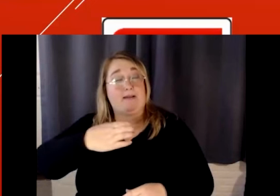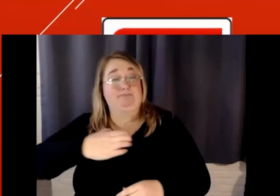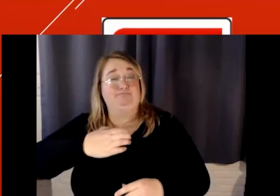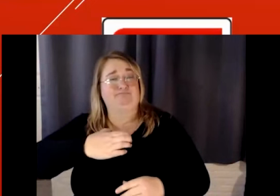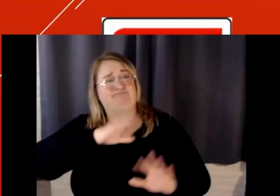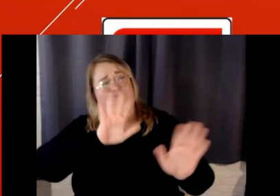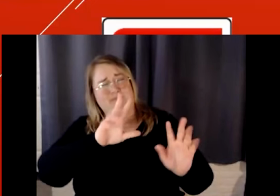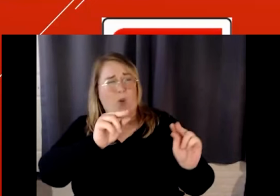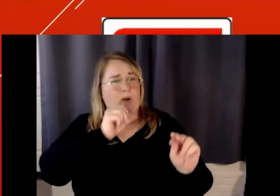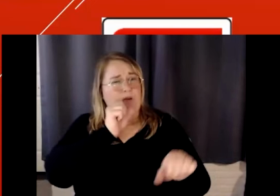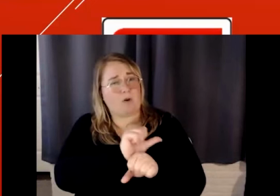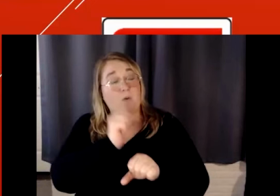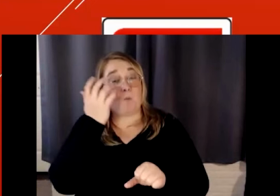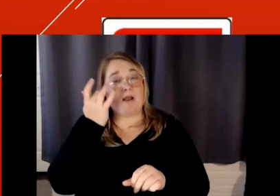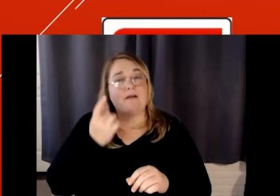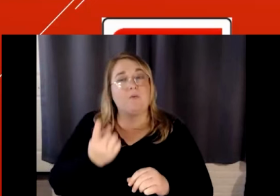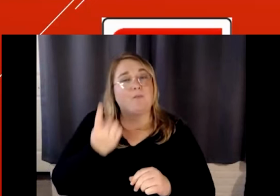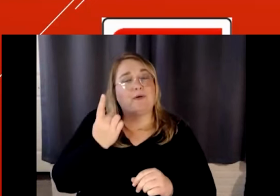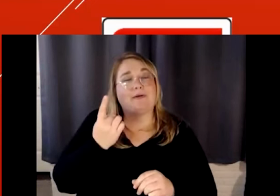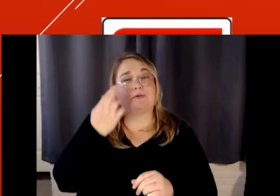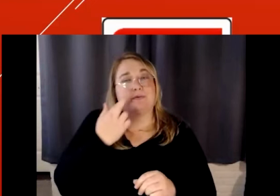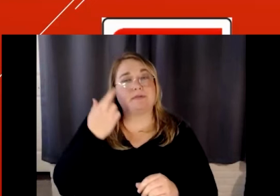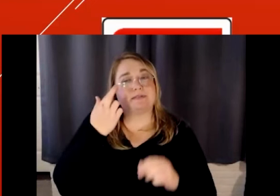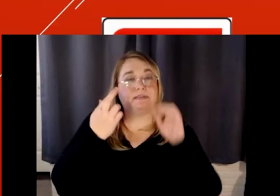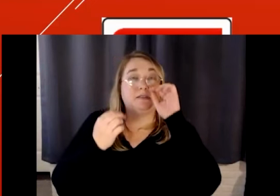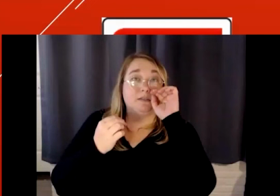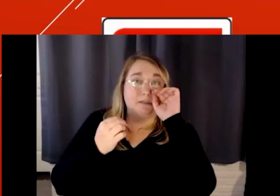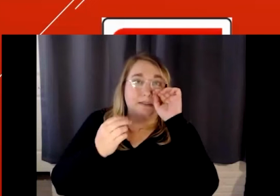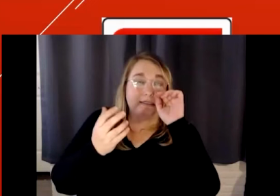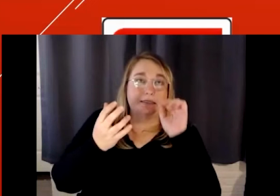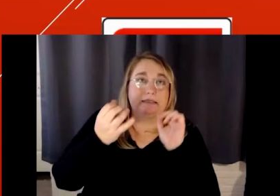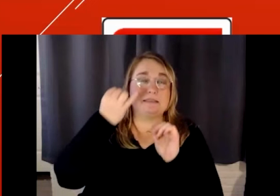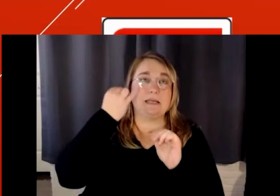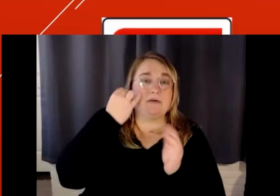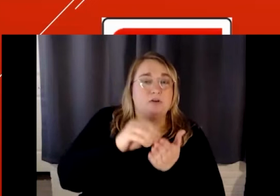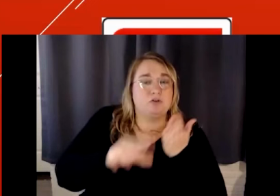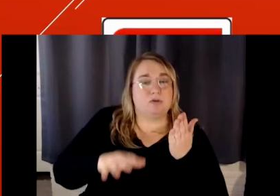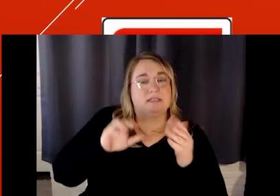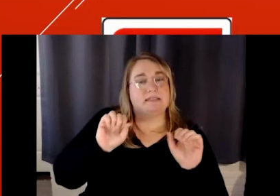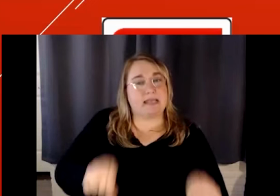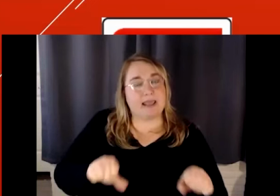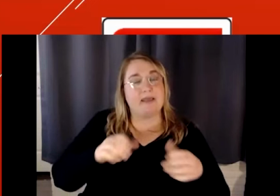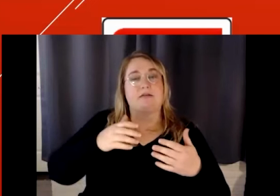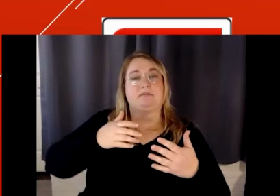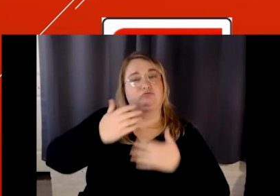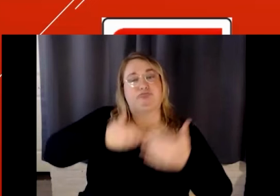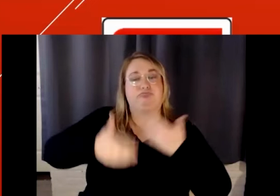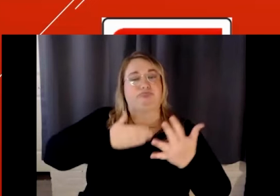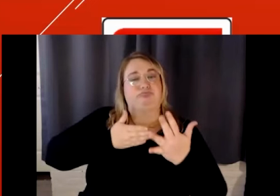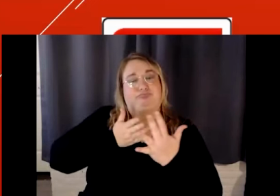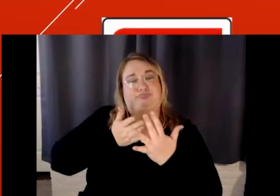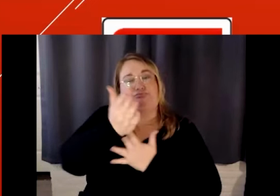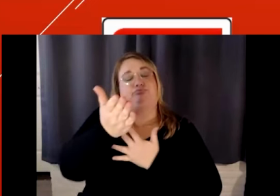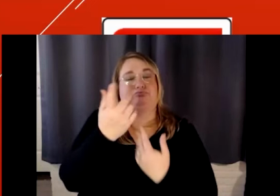that, if students can go through quickly, if they can go through quickly, they're not going to